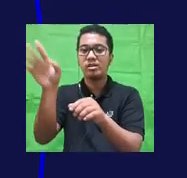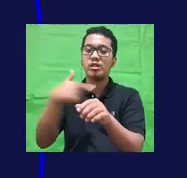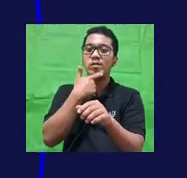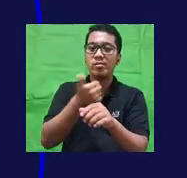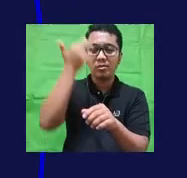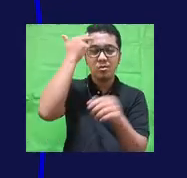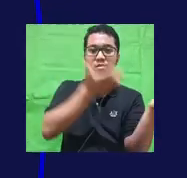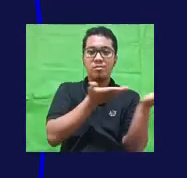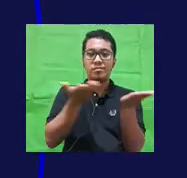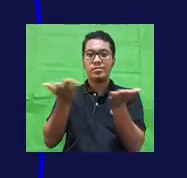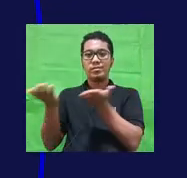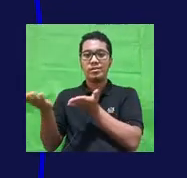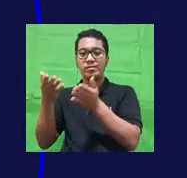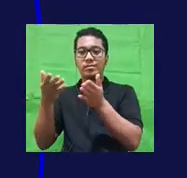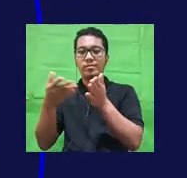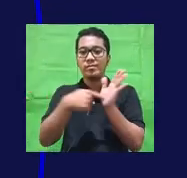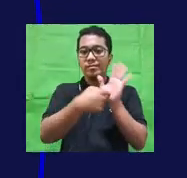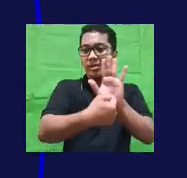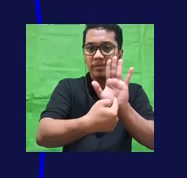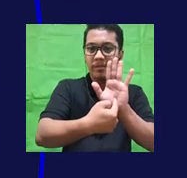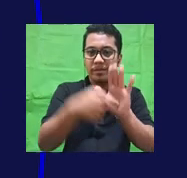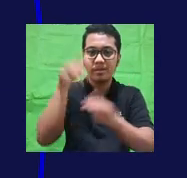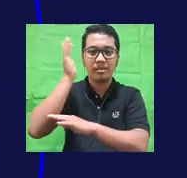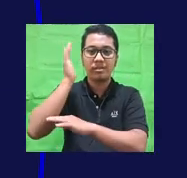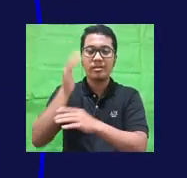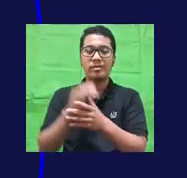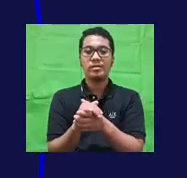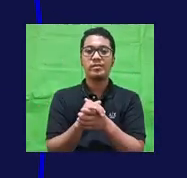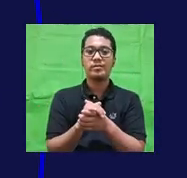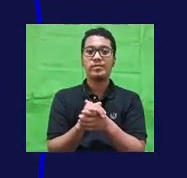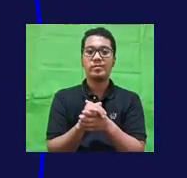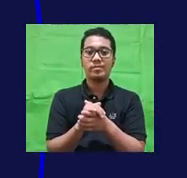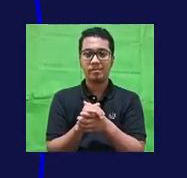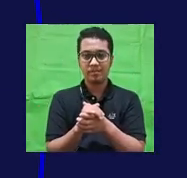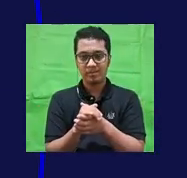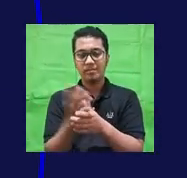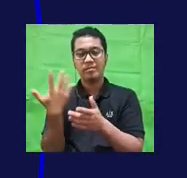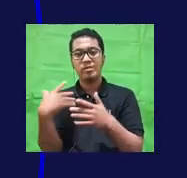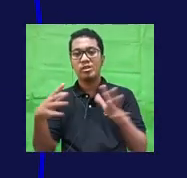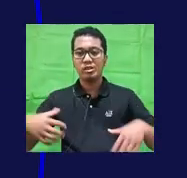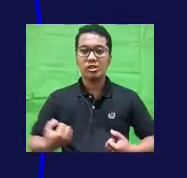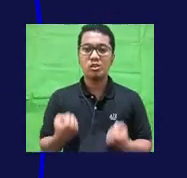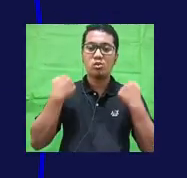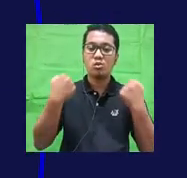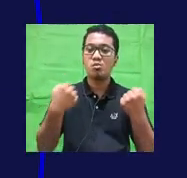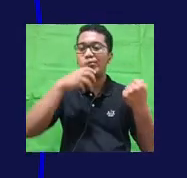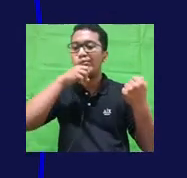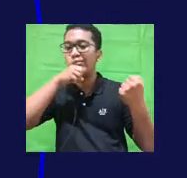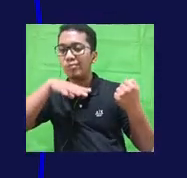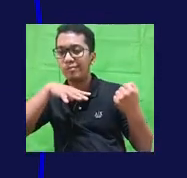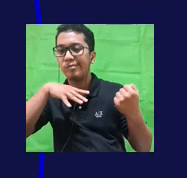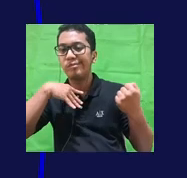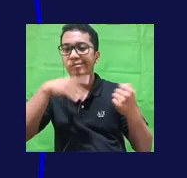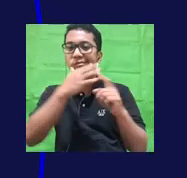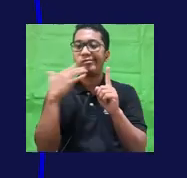this otherness that was very strong to the installation and strong in a way that